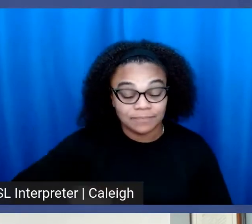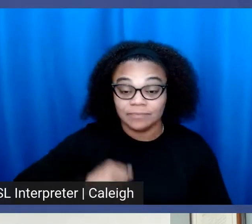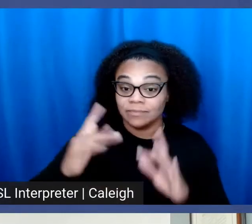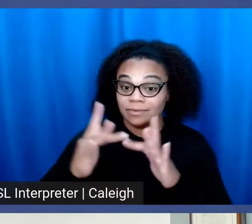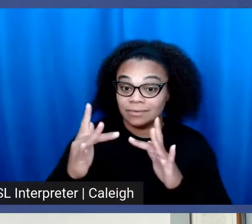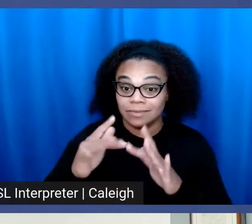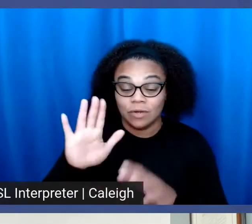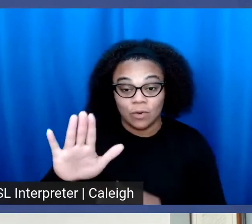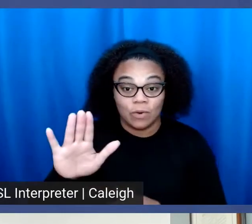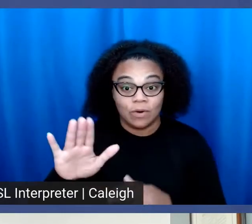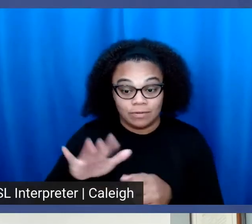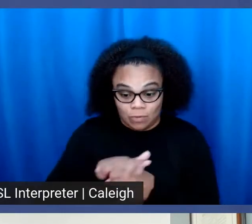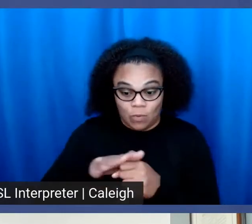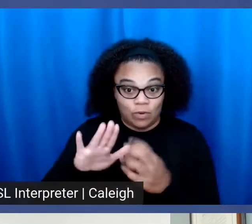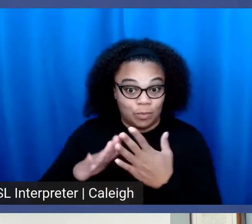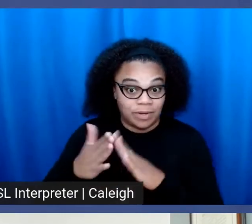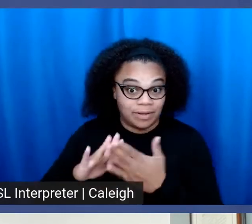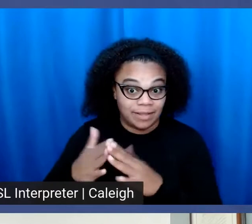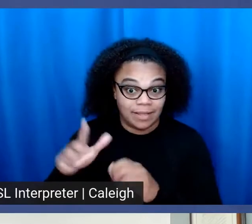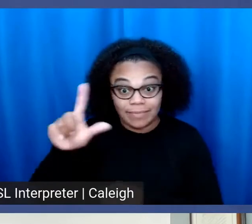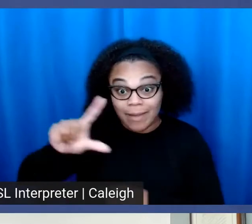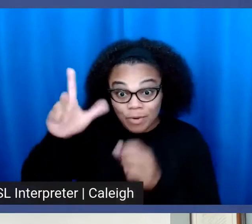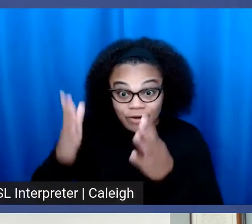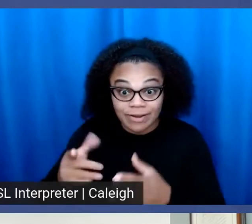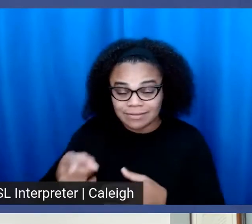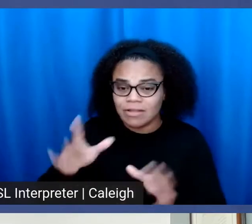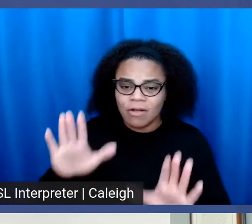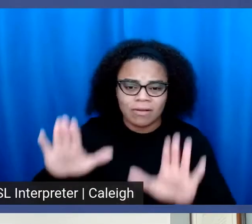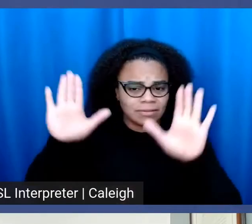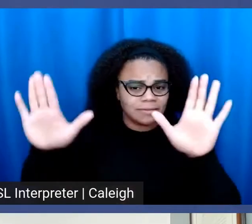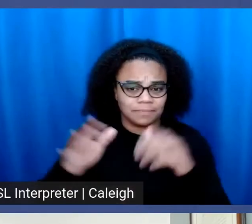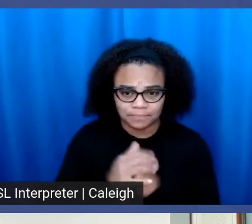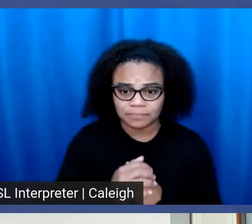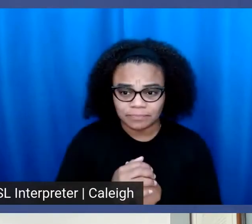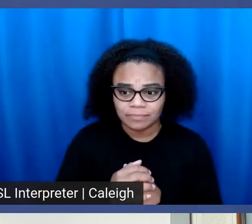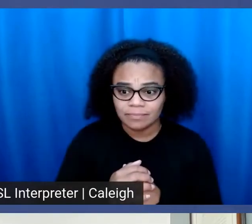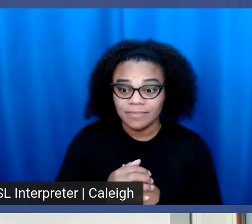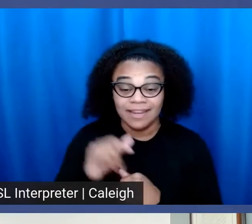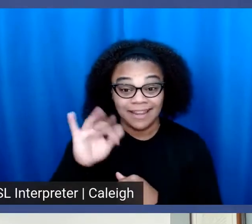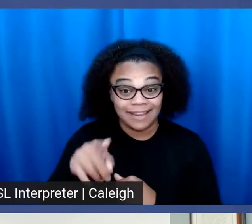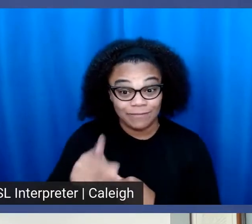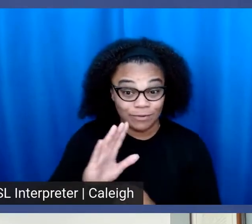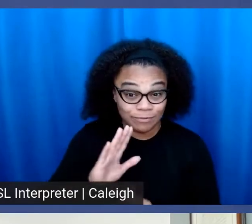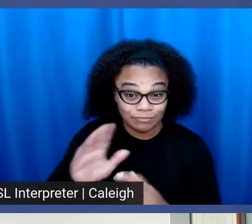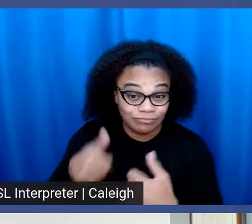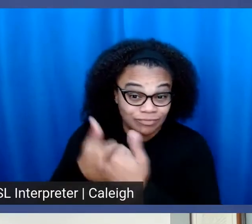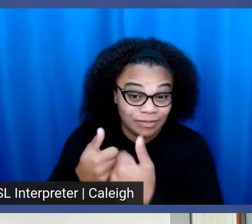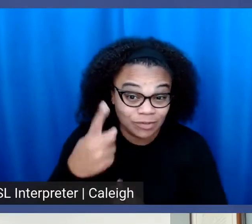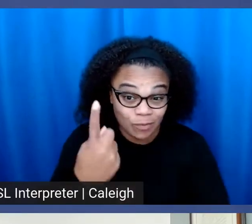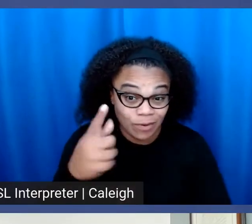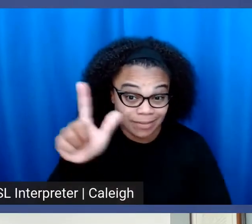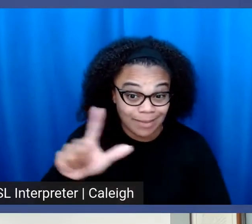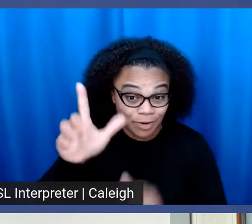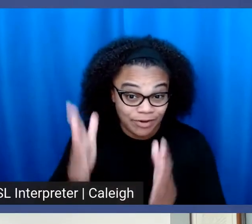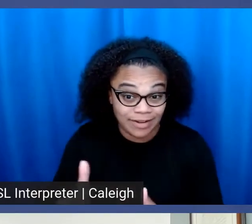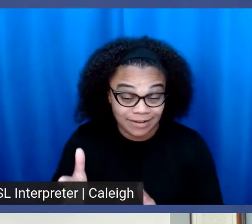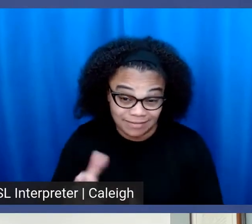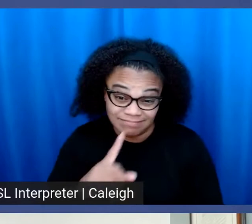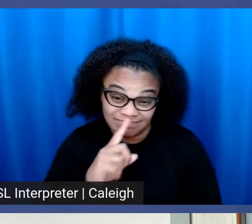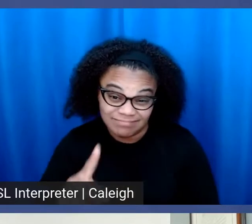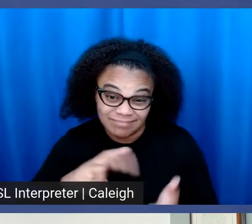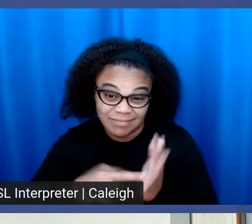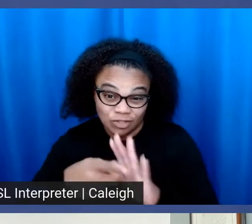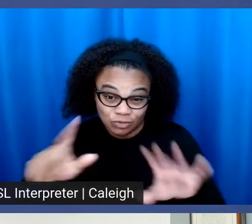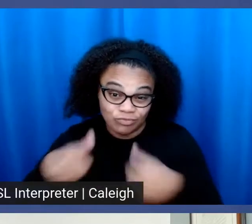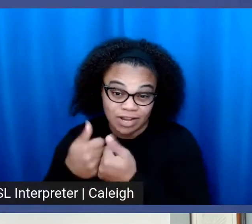are awesome. And you go after one librarian, you go after all of us. We're after you. So you